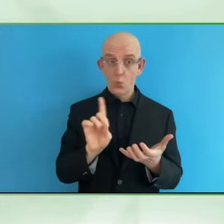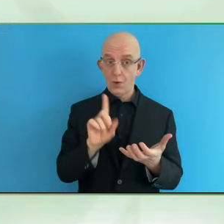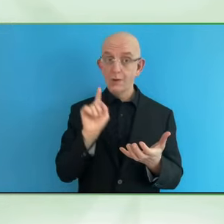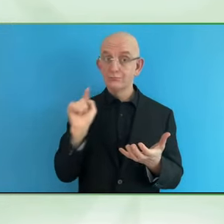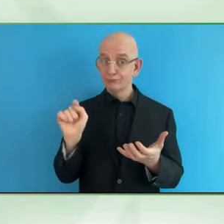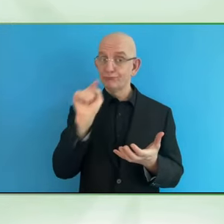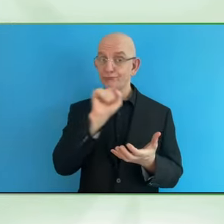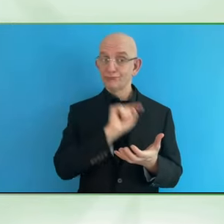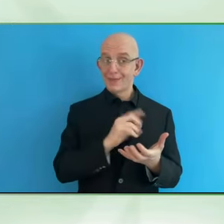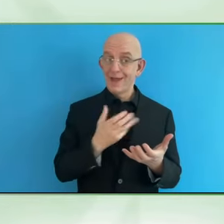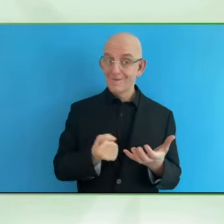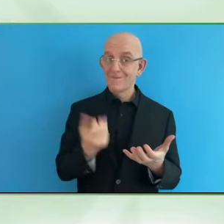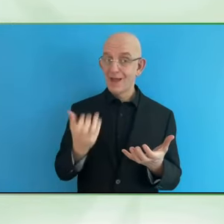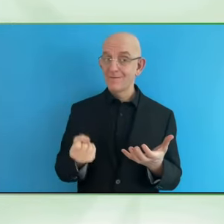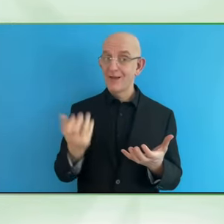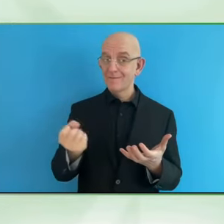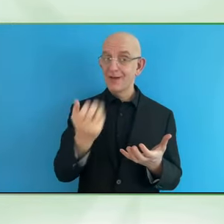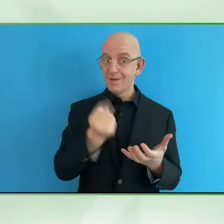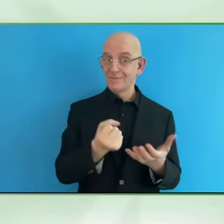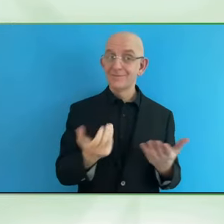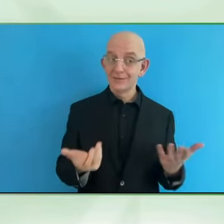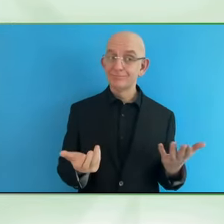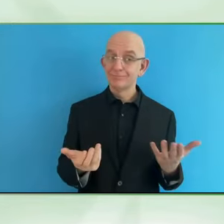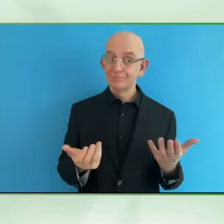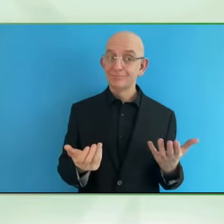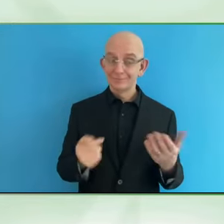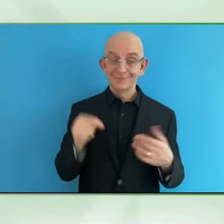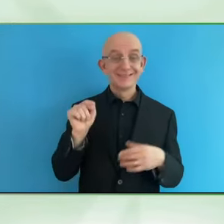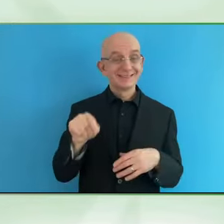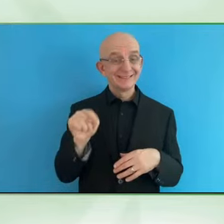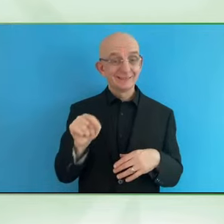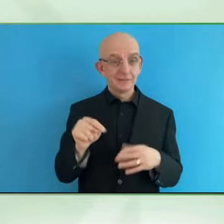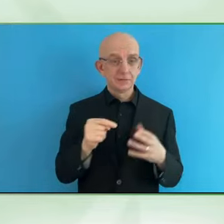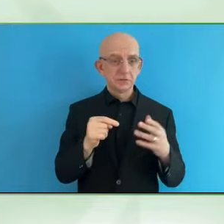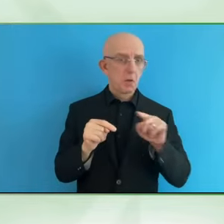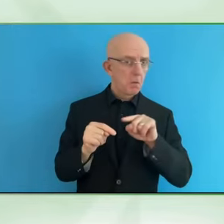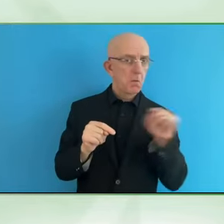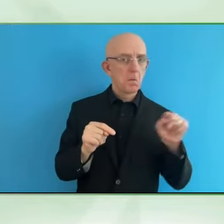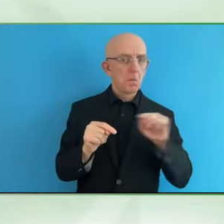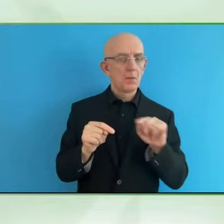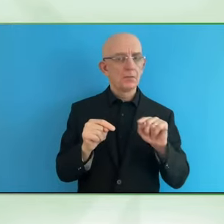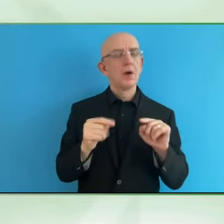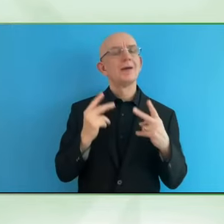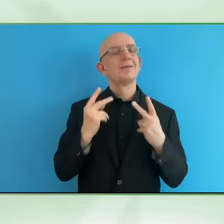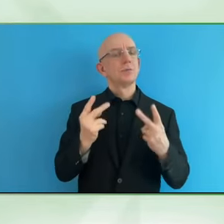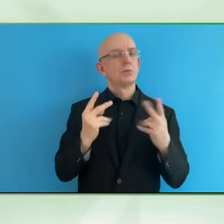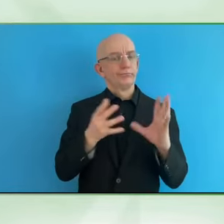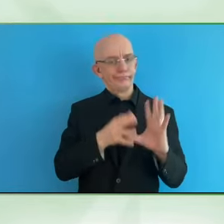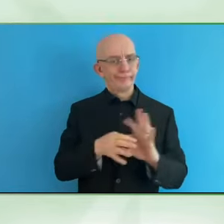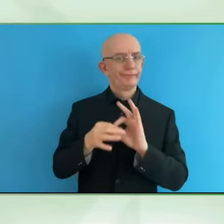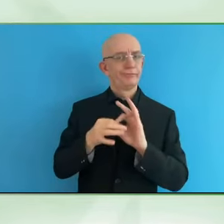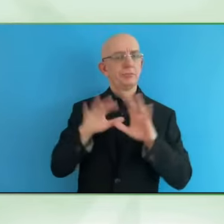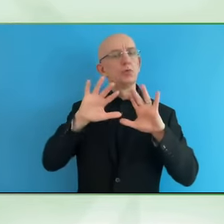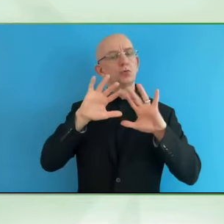anybody was in the next room in the previous session, you might have heard from the University of